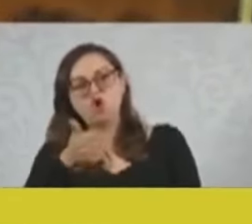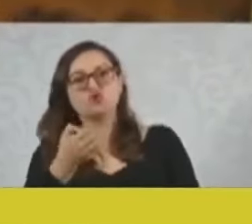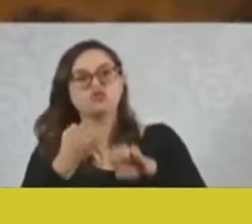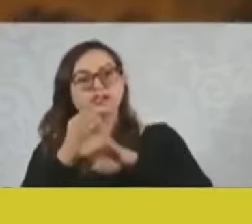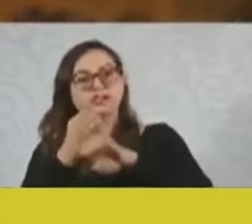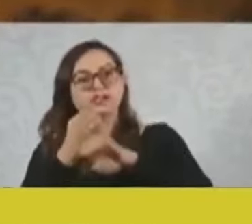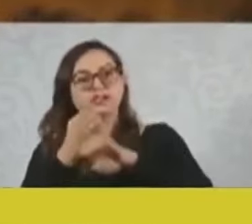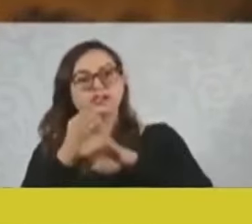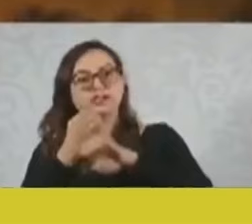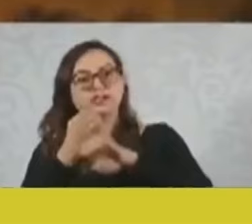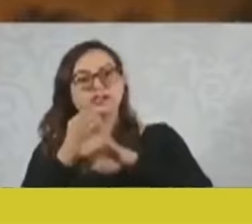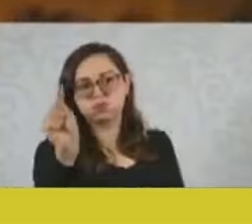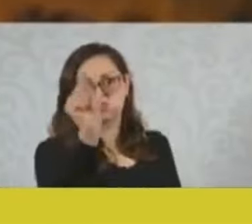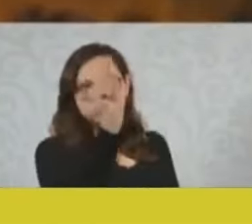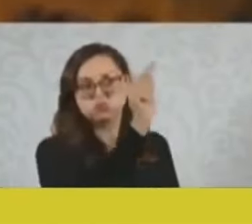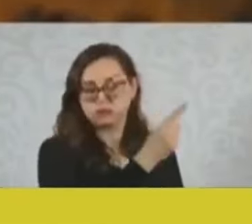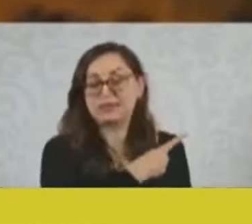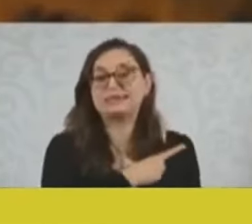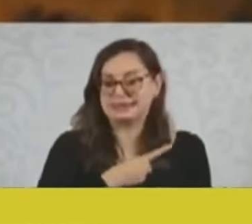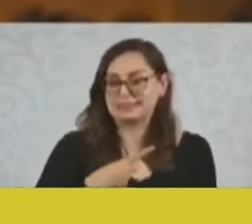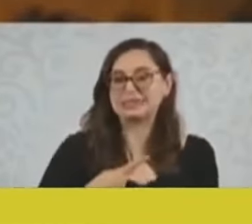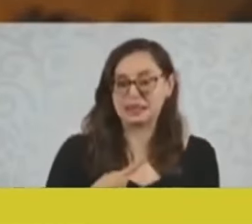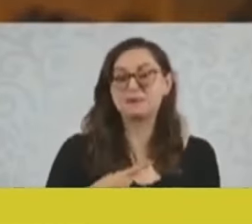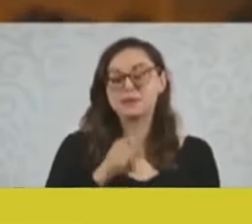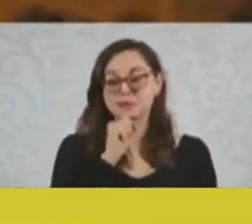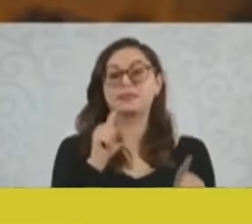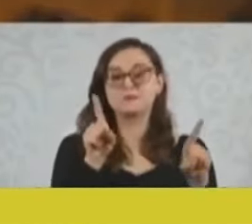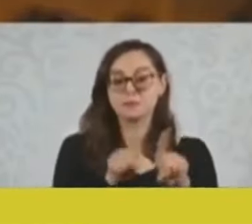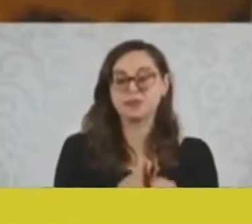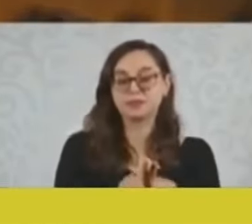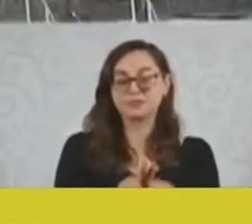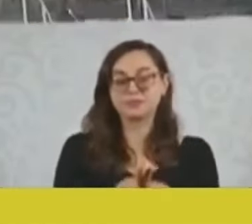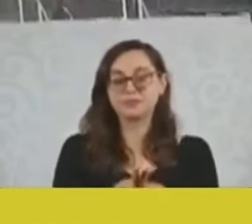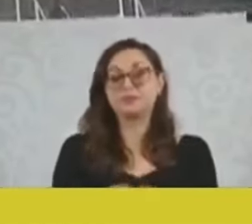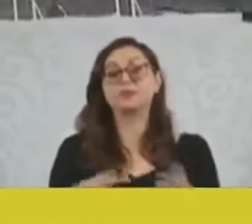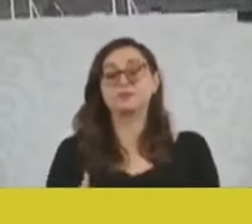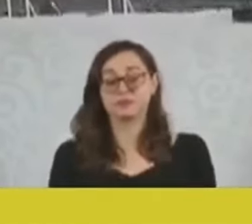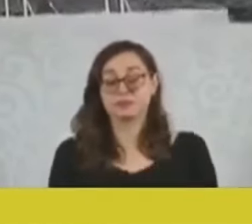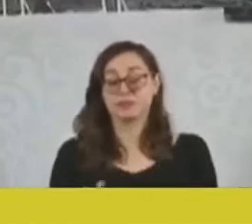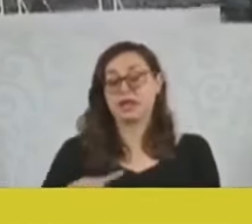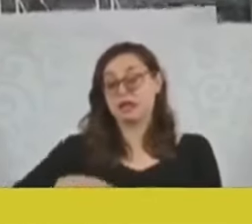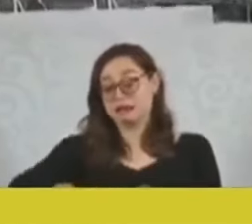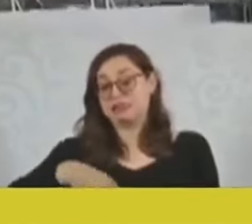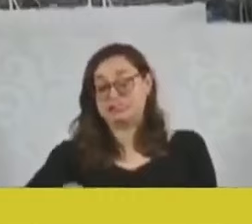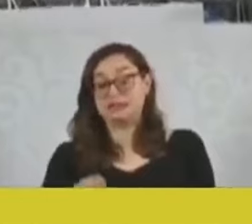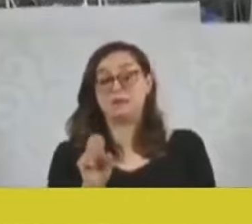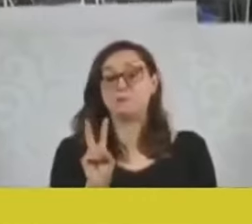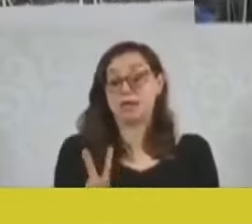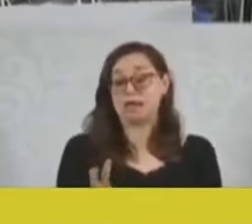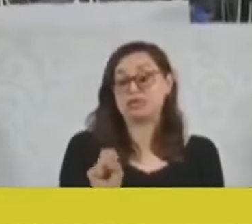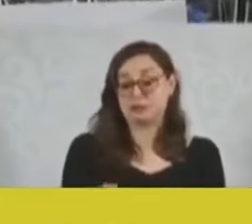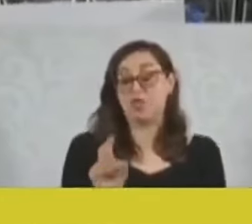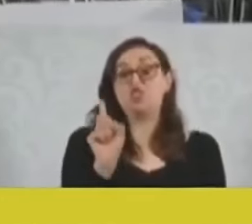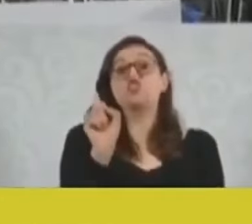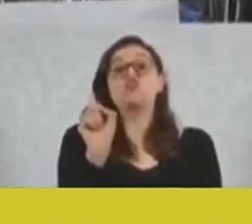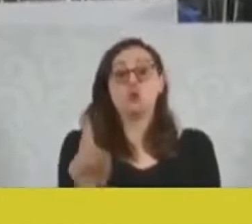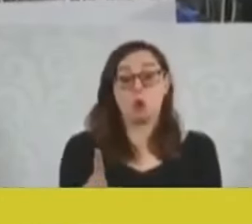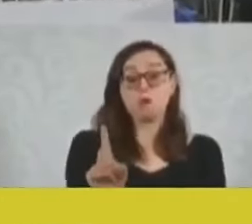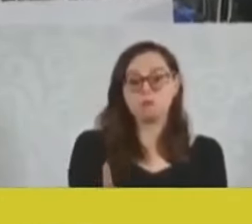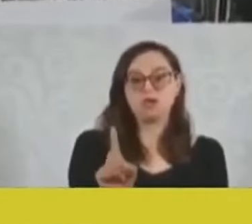We will continue to enlarge trains. This weekend on Sunday, we will